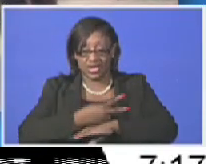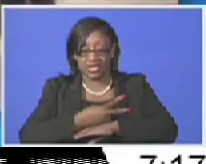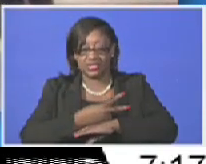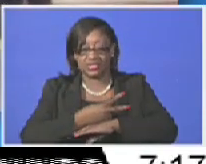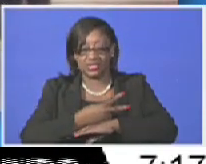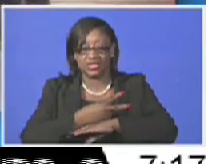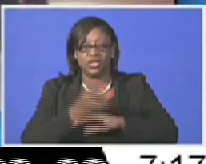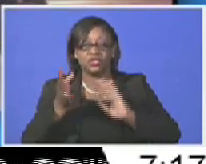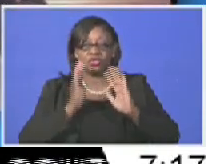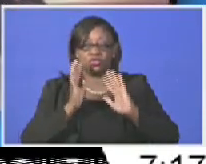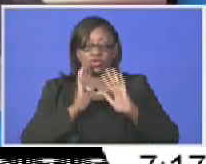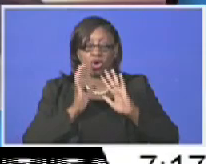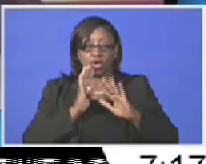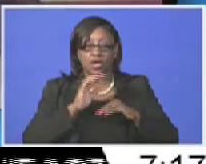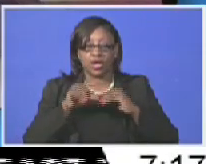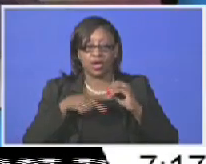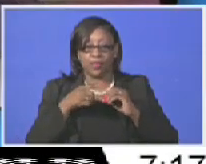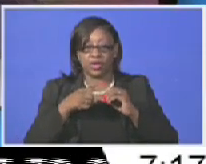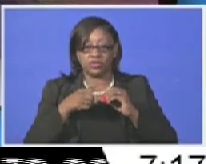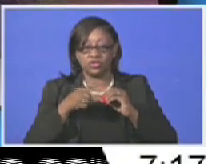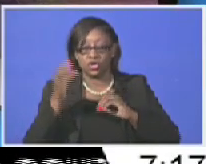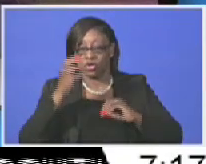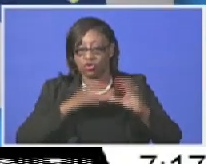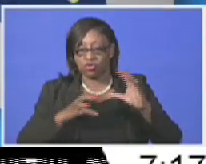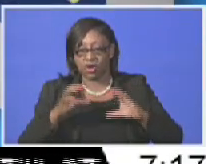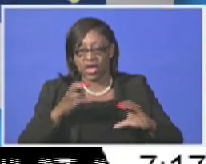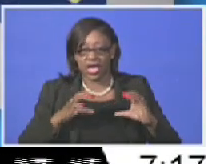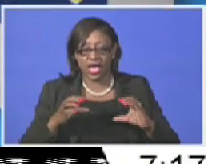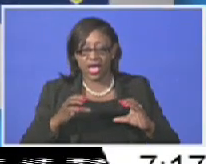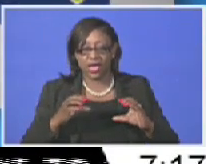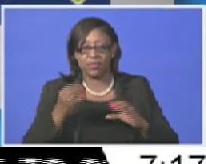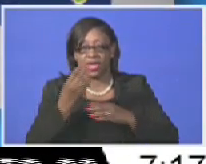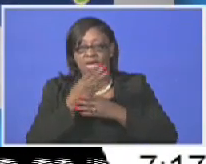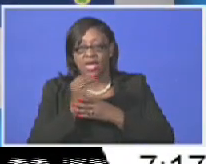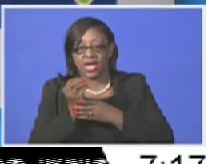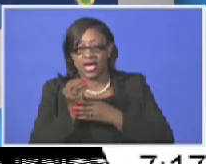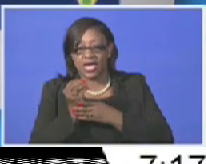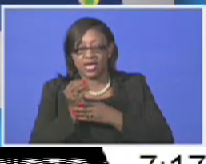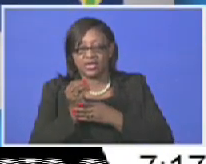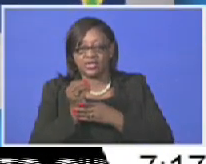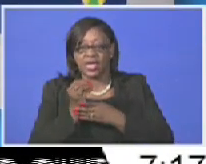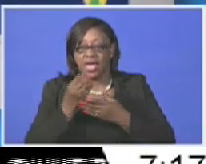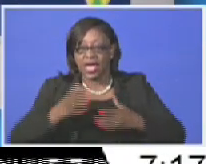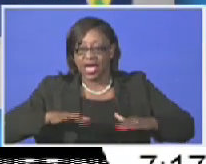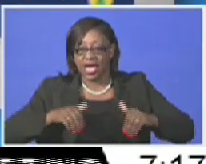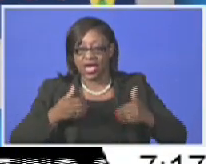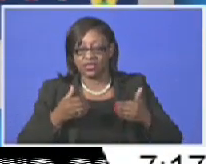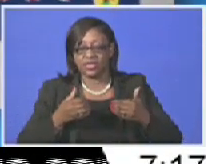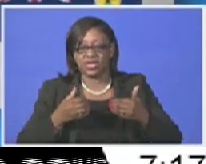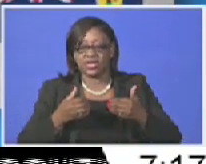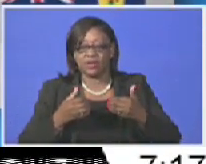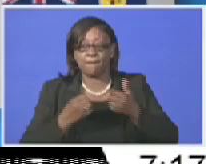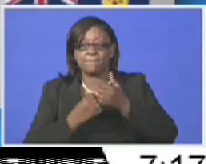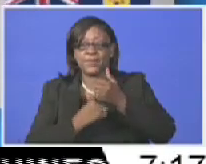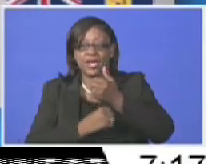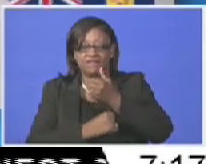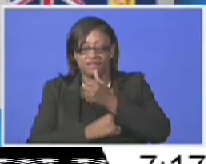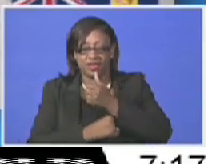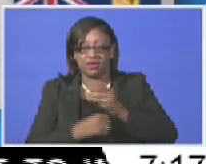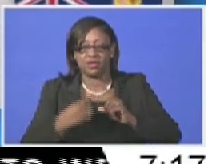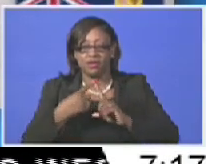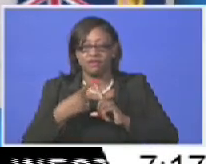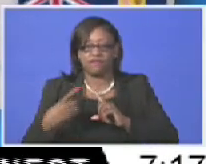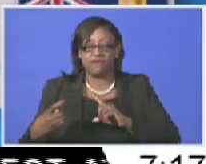challenges. This in the face of organized crime groups exploiting structural vulnerabilities and benefiting from the ongoing COVID-19 health